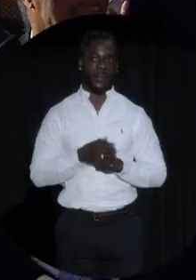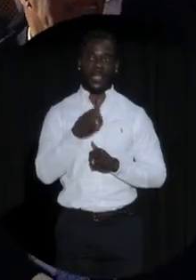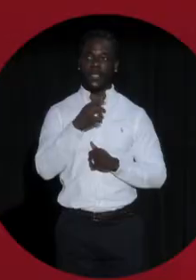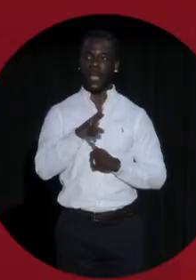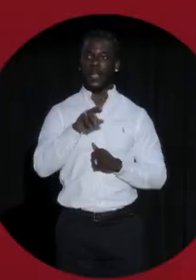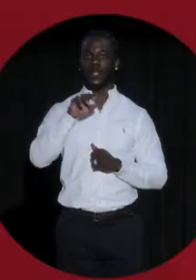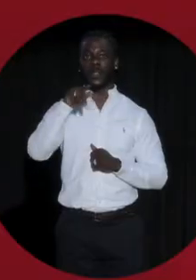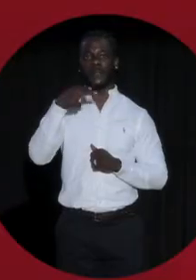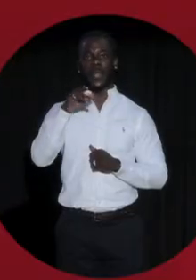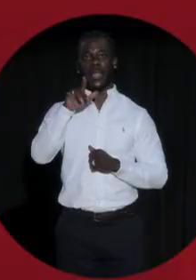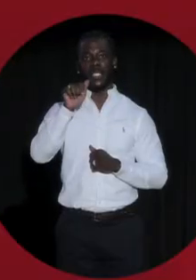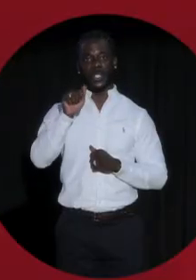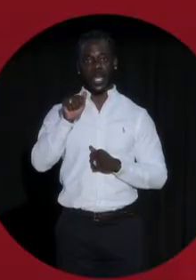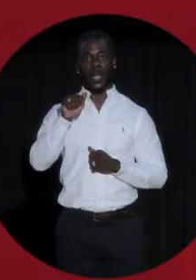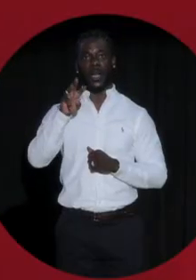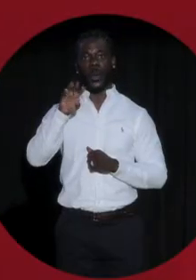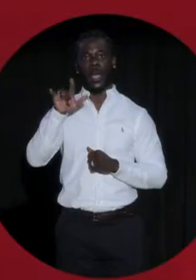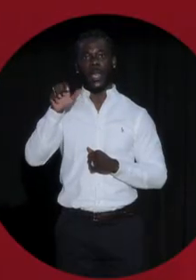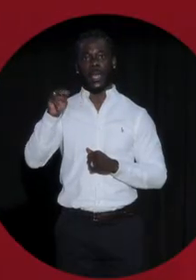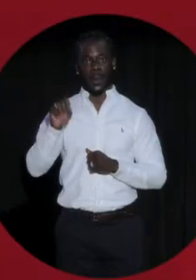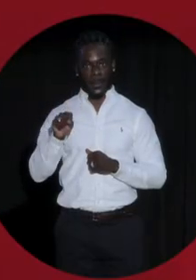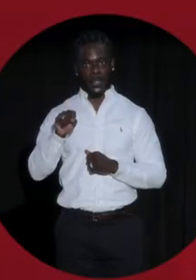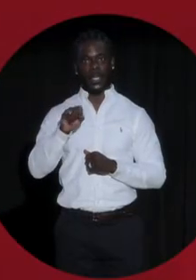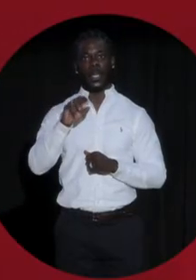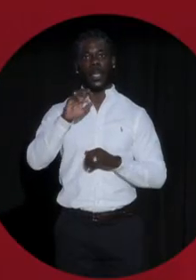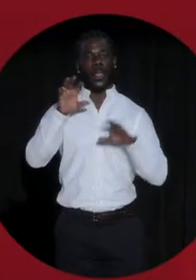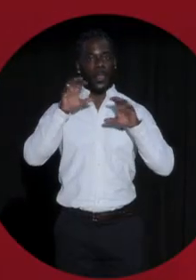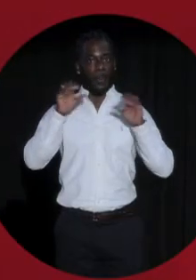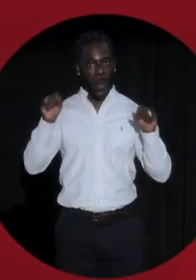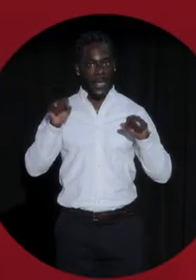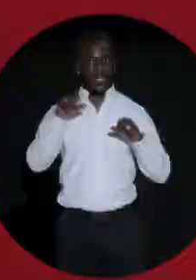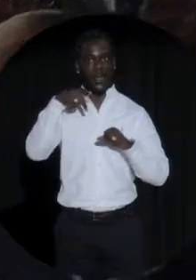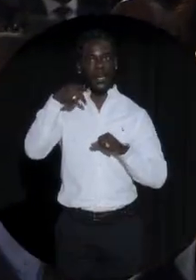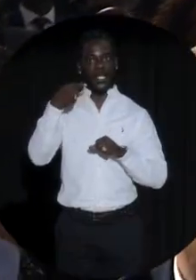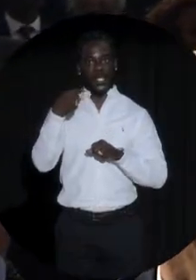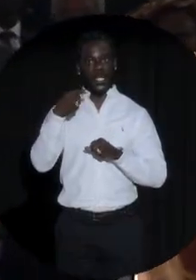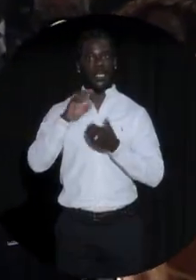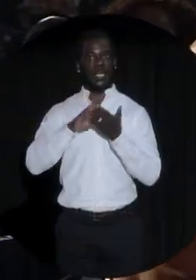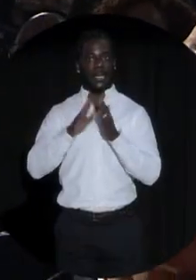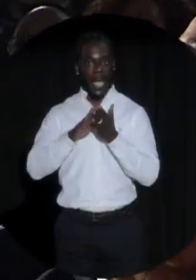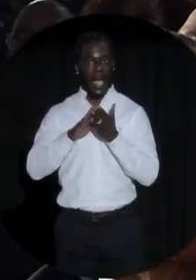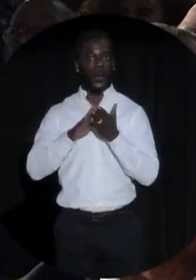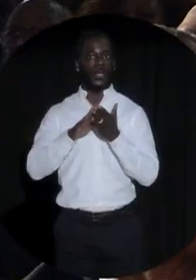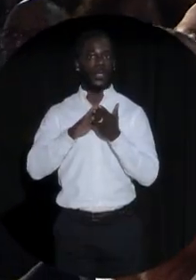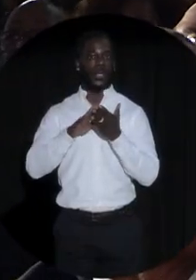Dr. Felicia Williams, the president of Prince George's Community College.